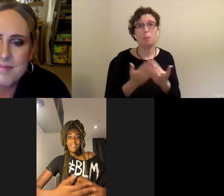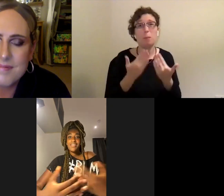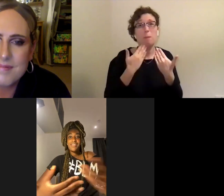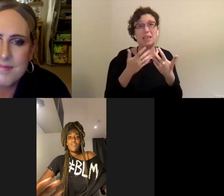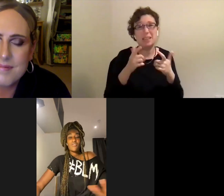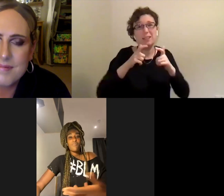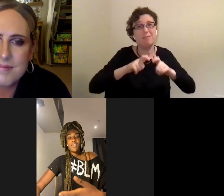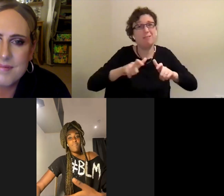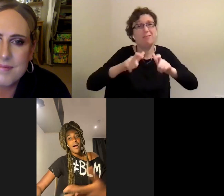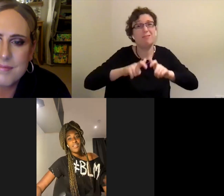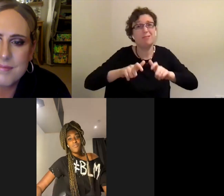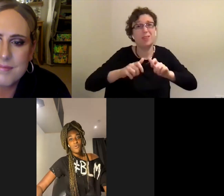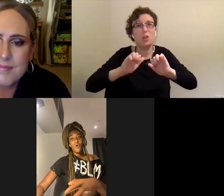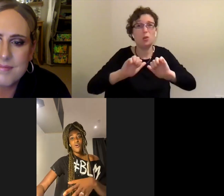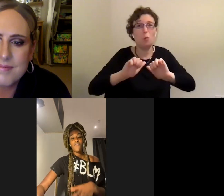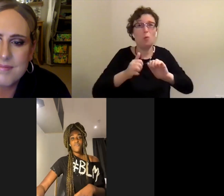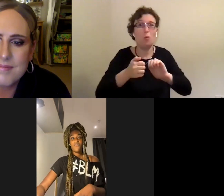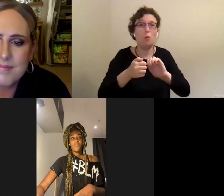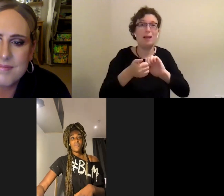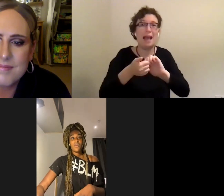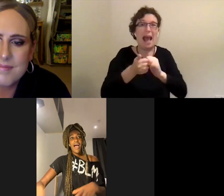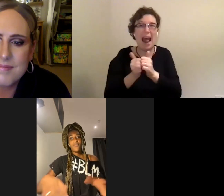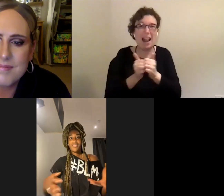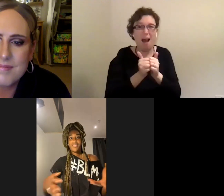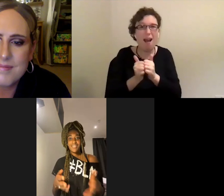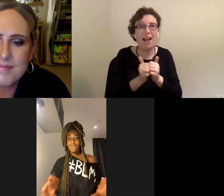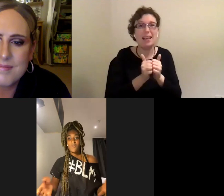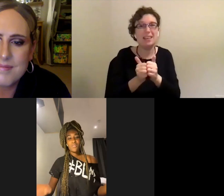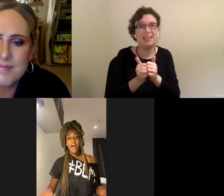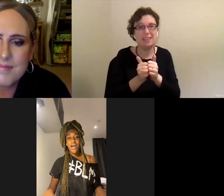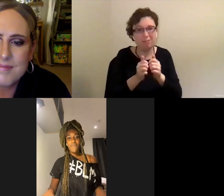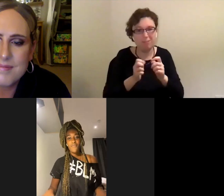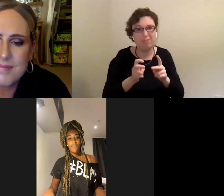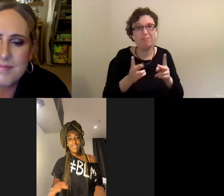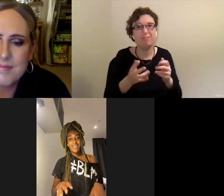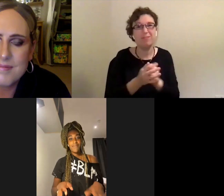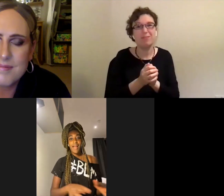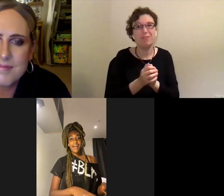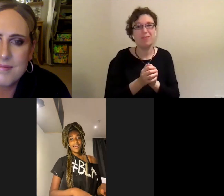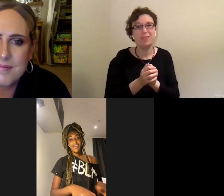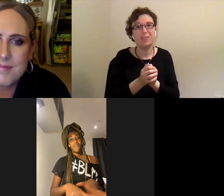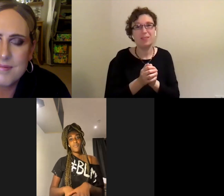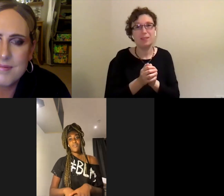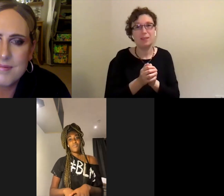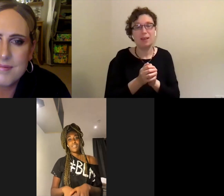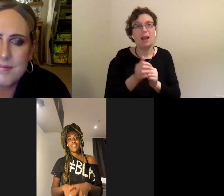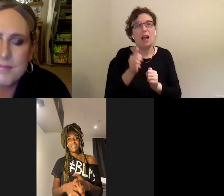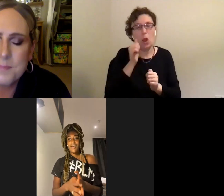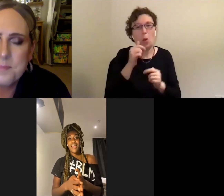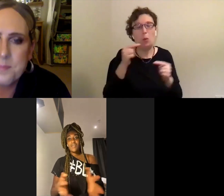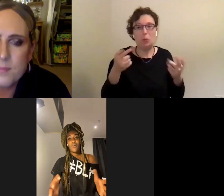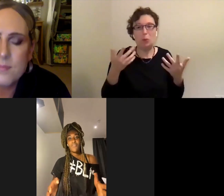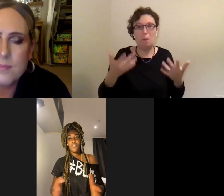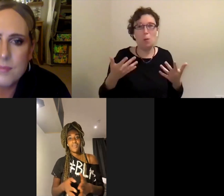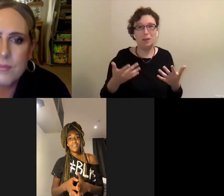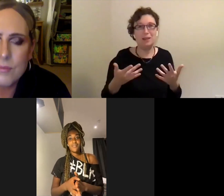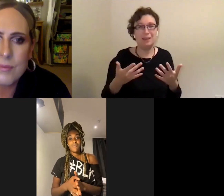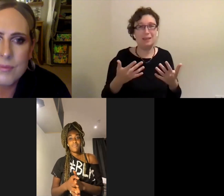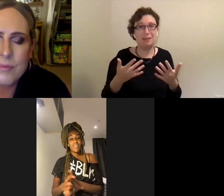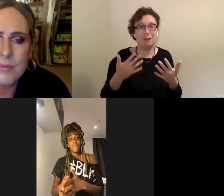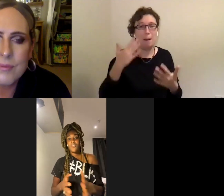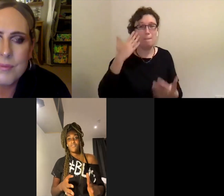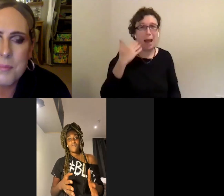can. Continue to be mindful of how this is a difficult time for many Black and other minorities and anyone that